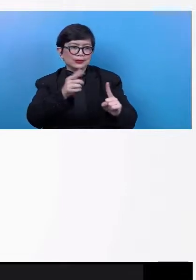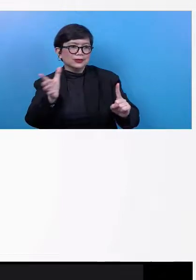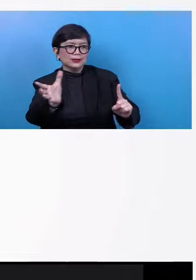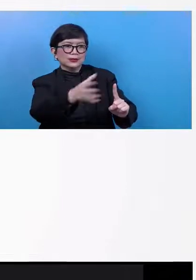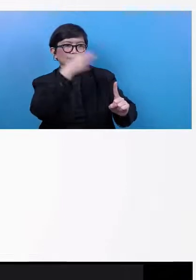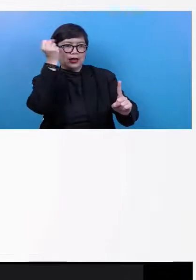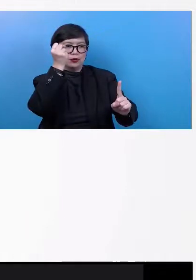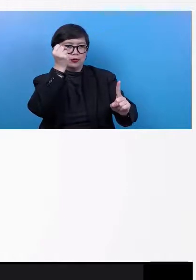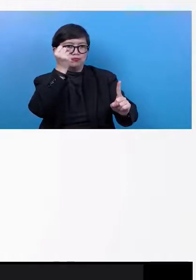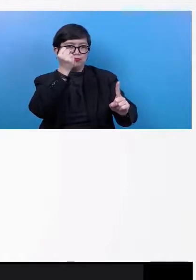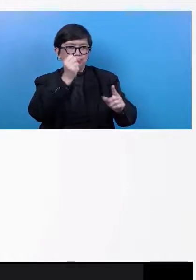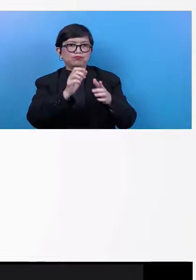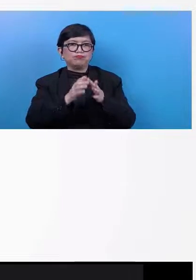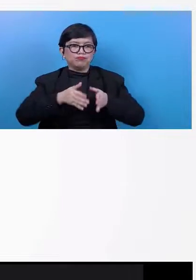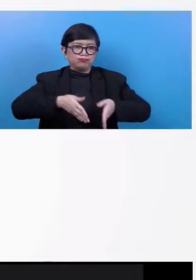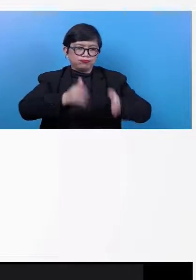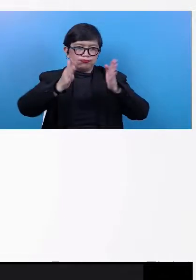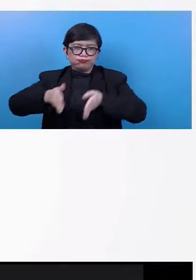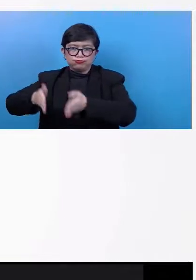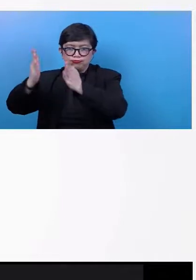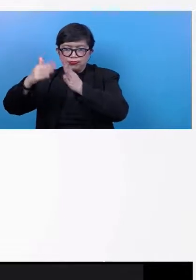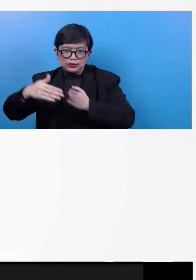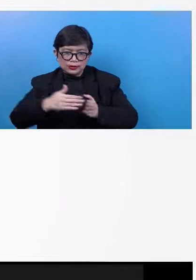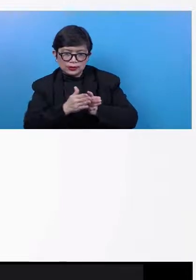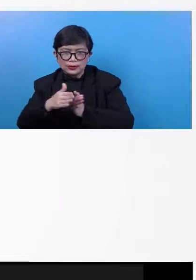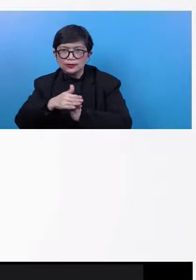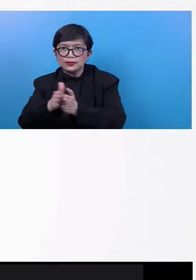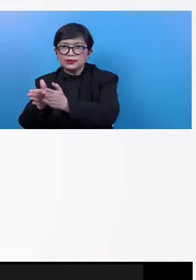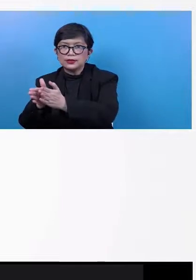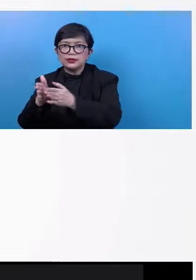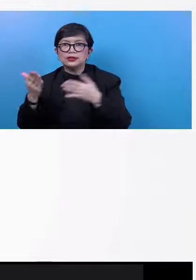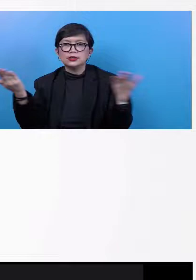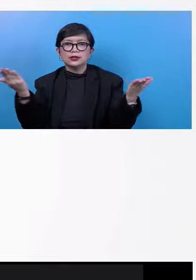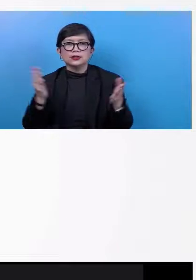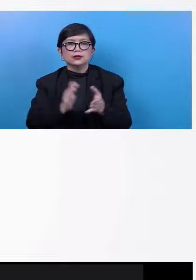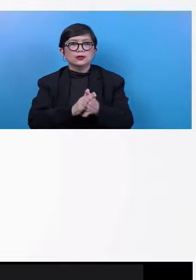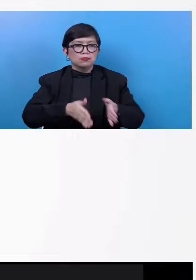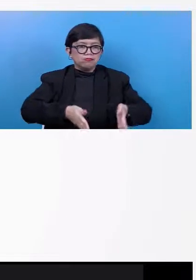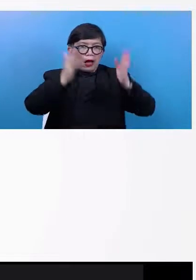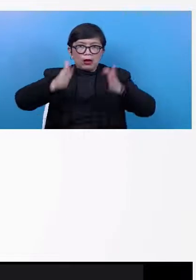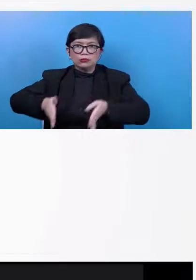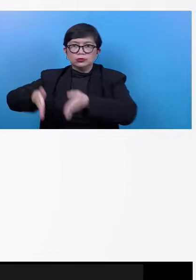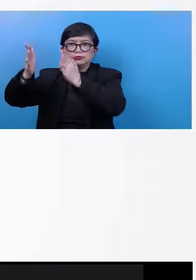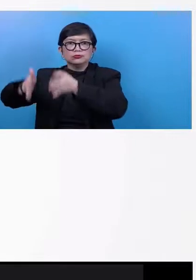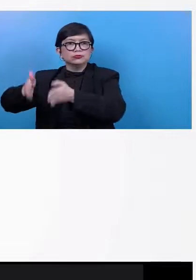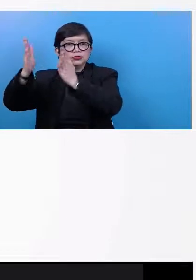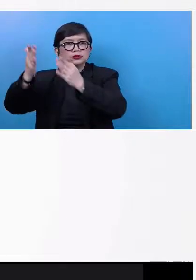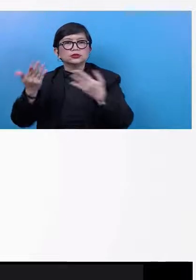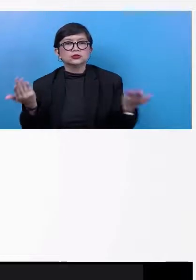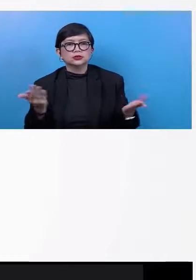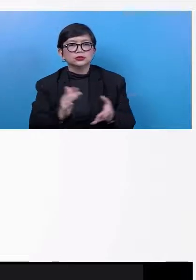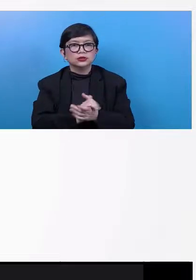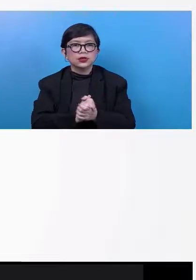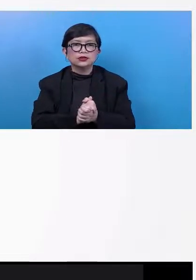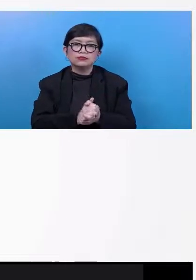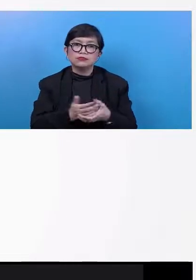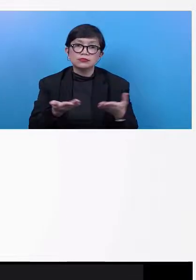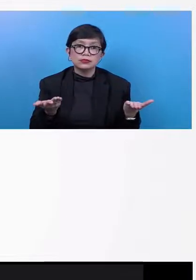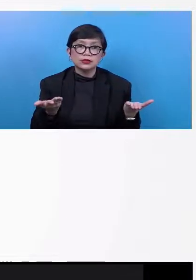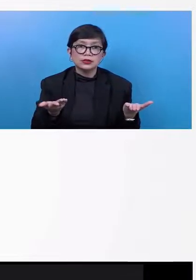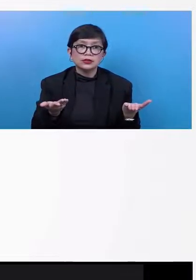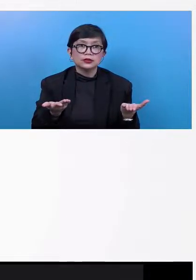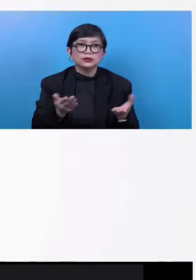from strategy through to design, build, operate, and end of life. The principles also consider all phases